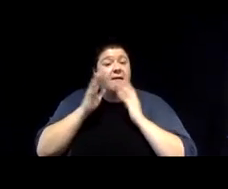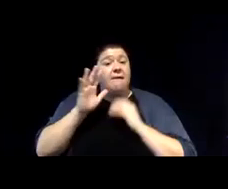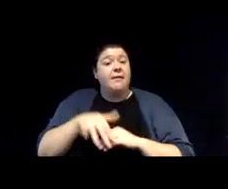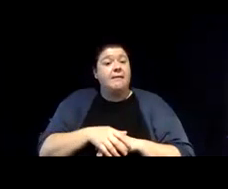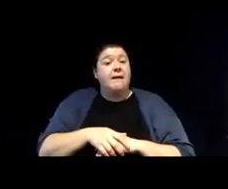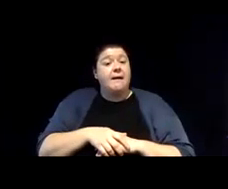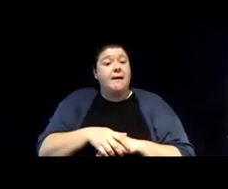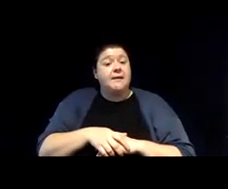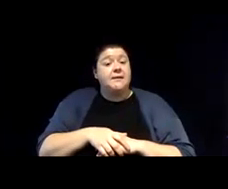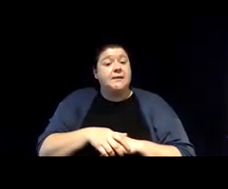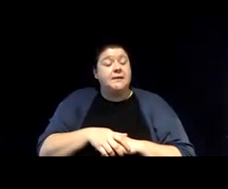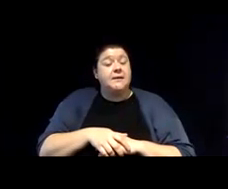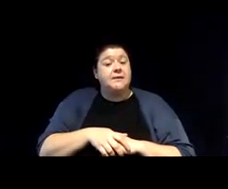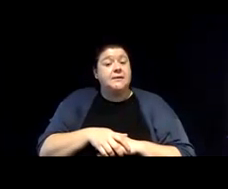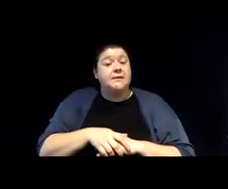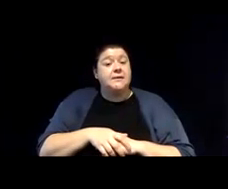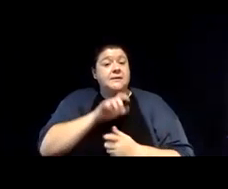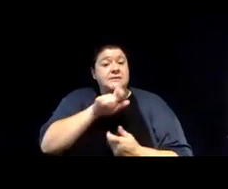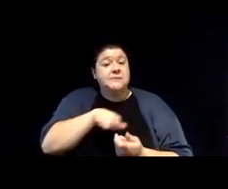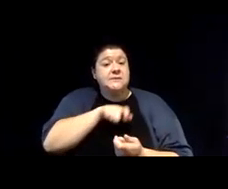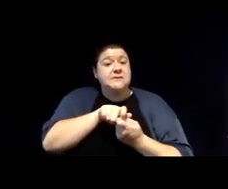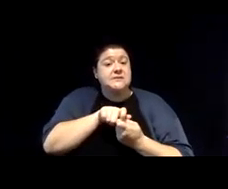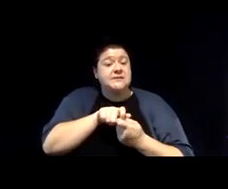that particular term,